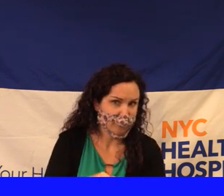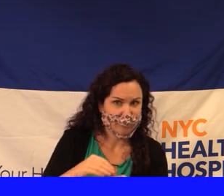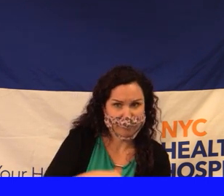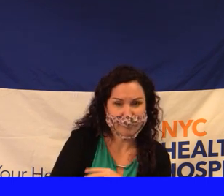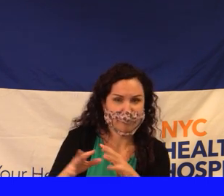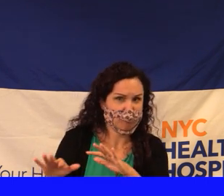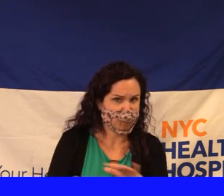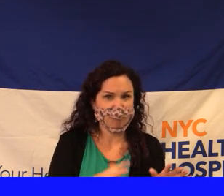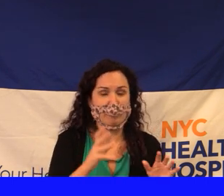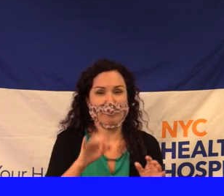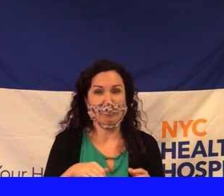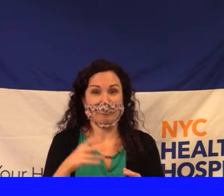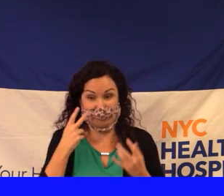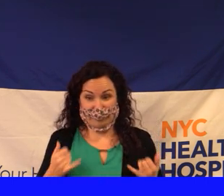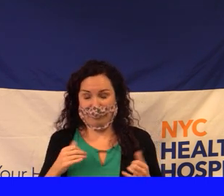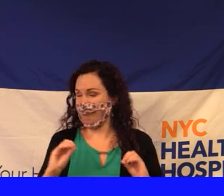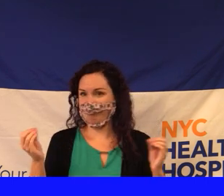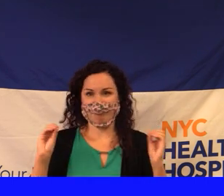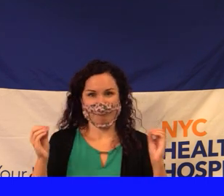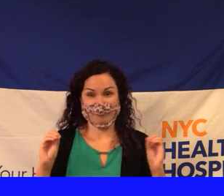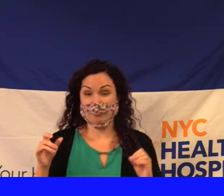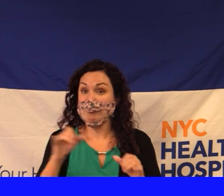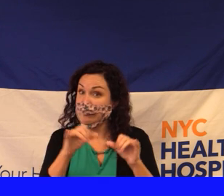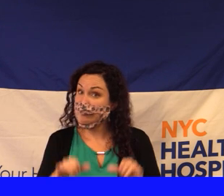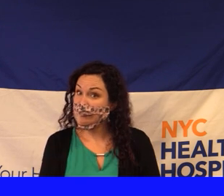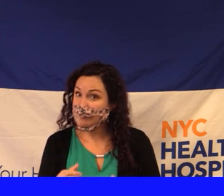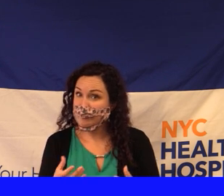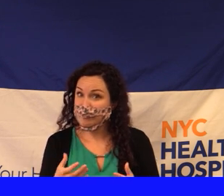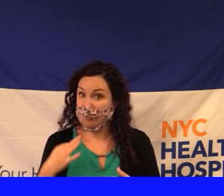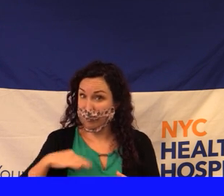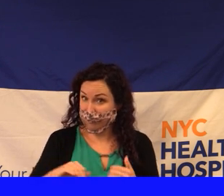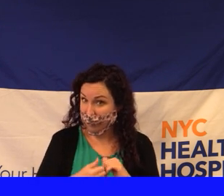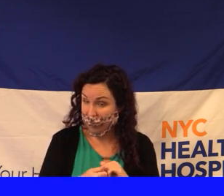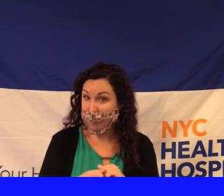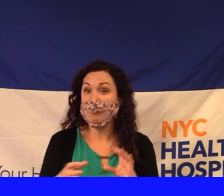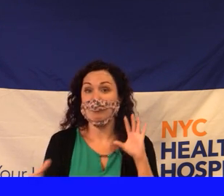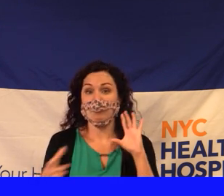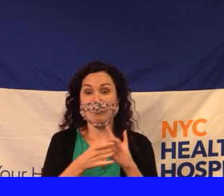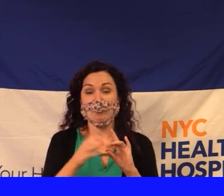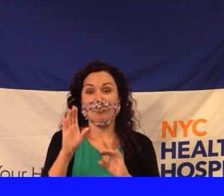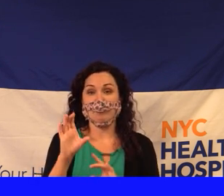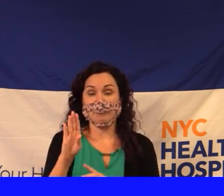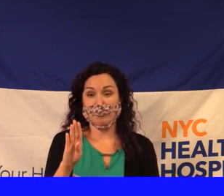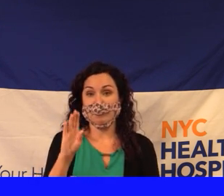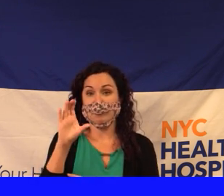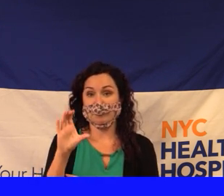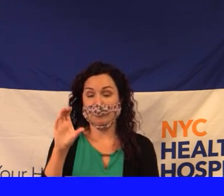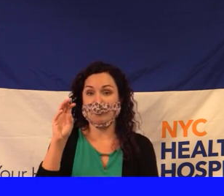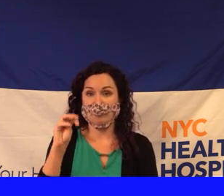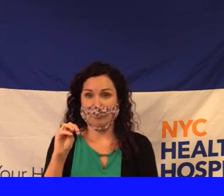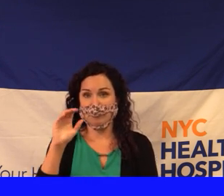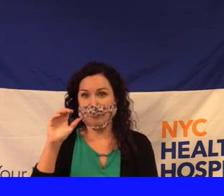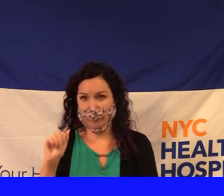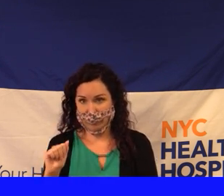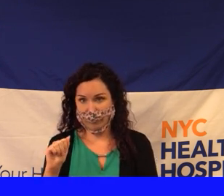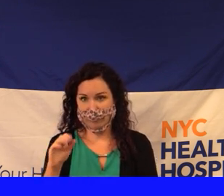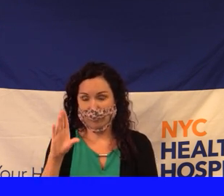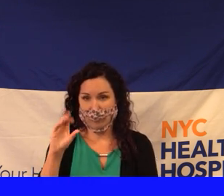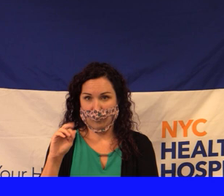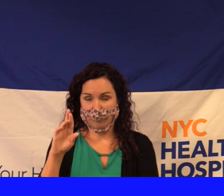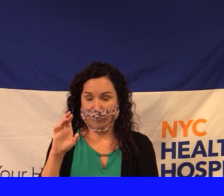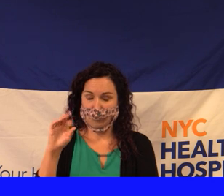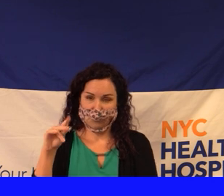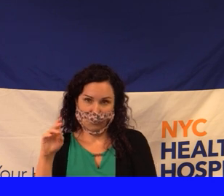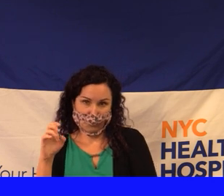visibility to that today. This system can also be linked into our BCMA or our barcoding system